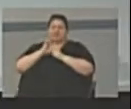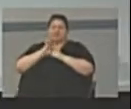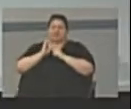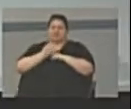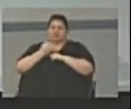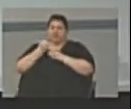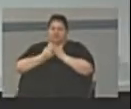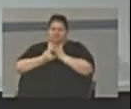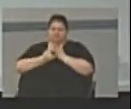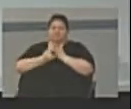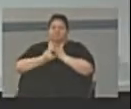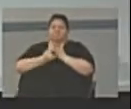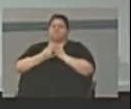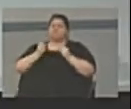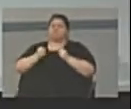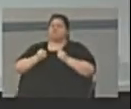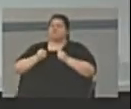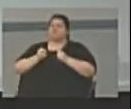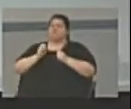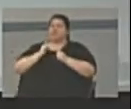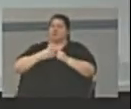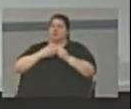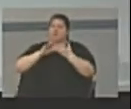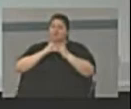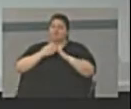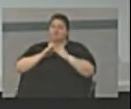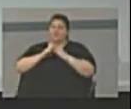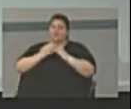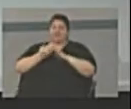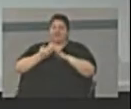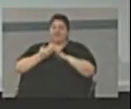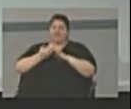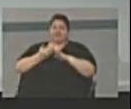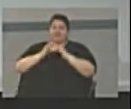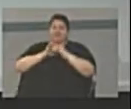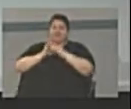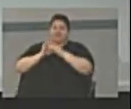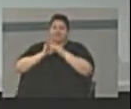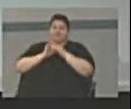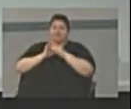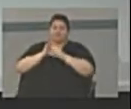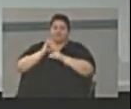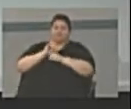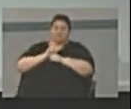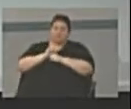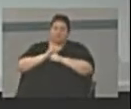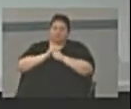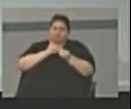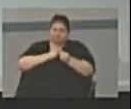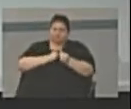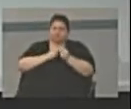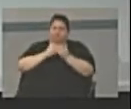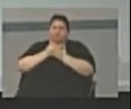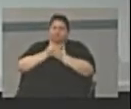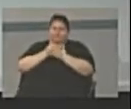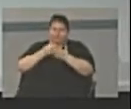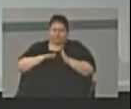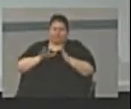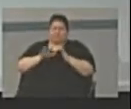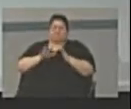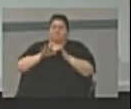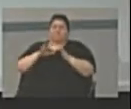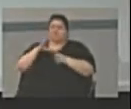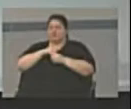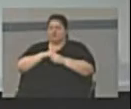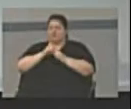So our community engagement, as I mentioned, we're going to build off of what we've already done and spent money and engage the public with in